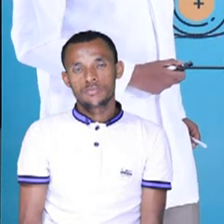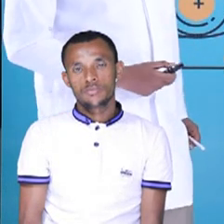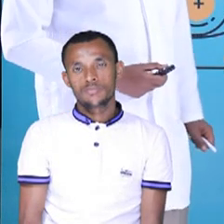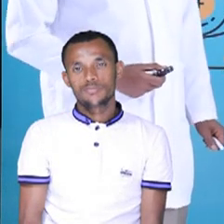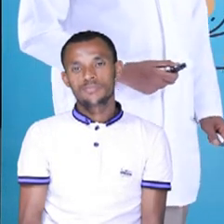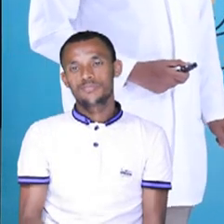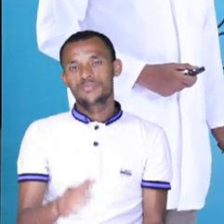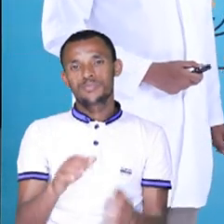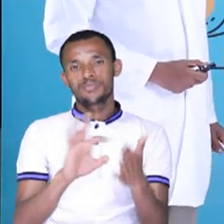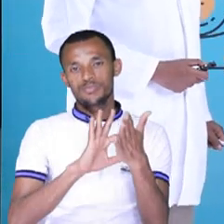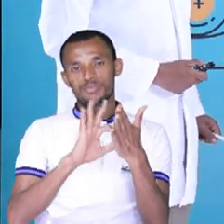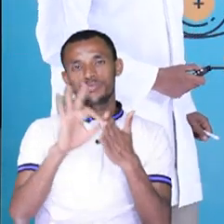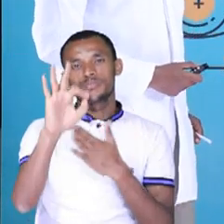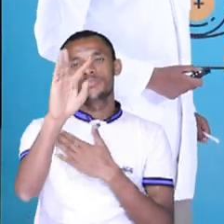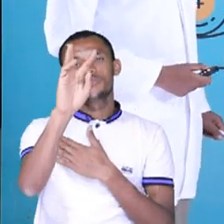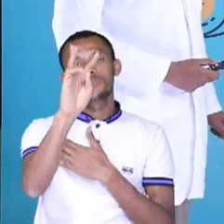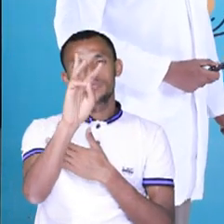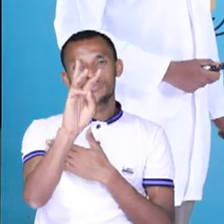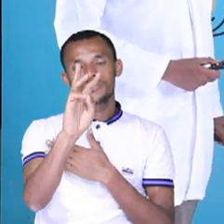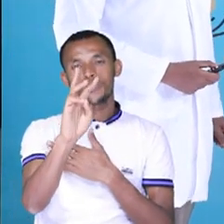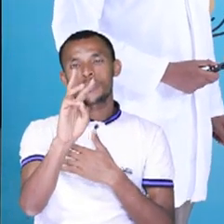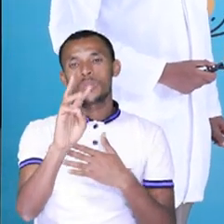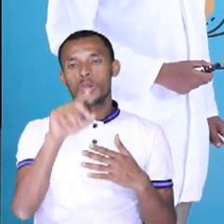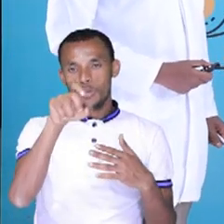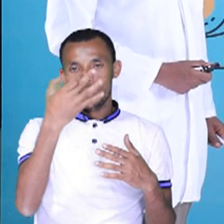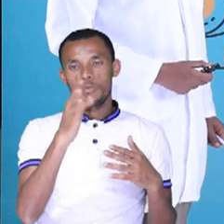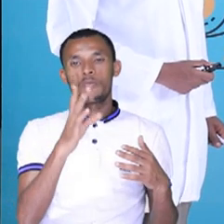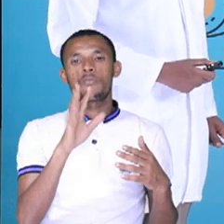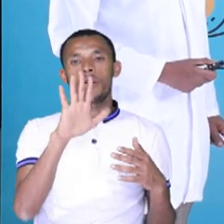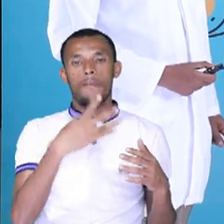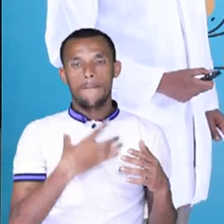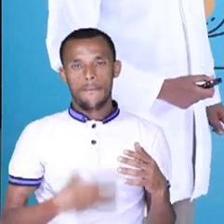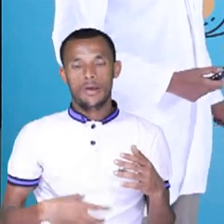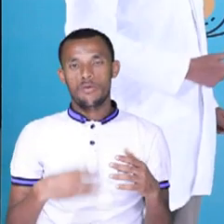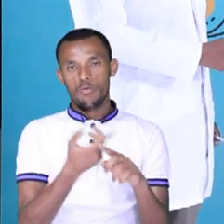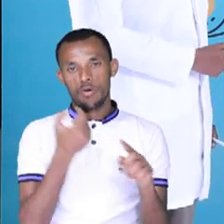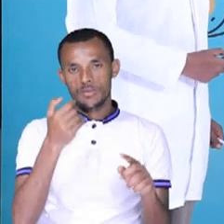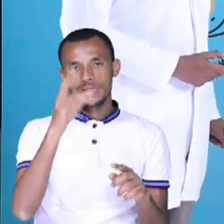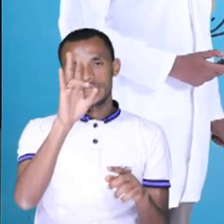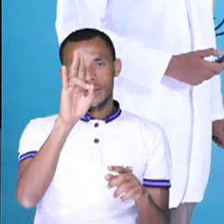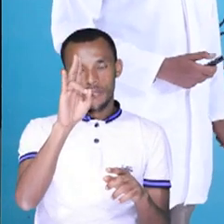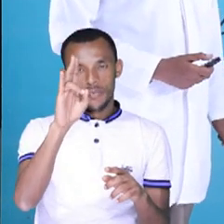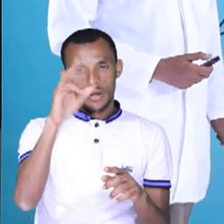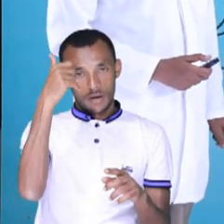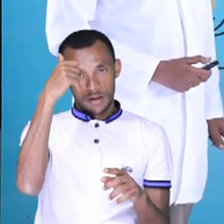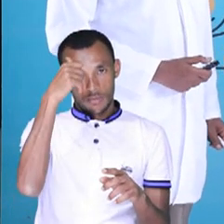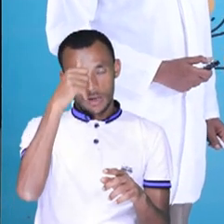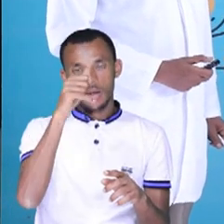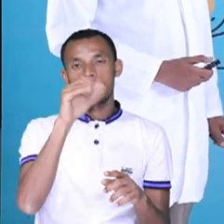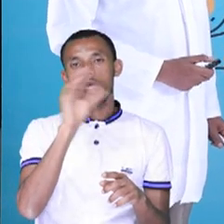See question number 6. A committee of 5 members is to be selected from 7 men and 8 women.